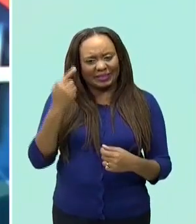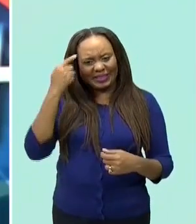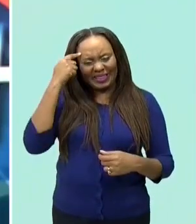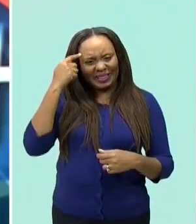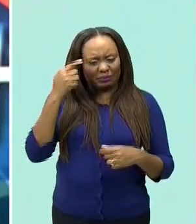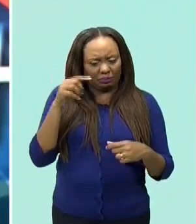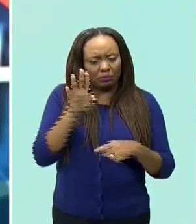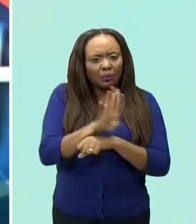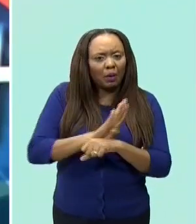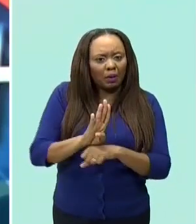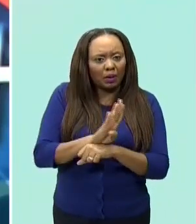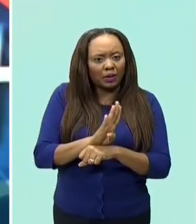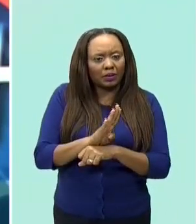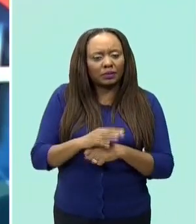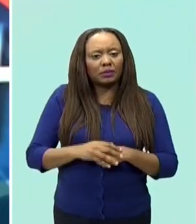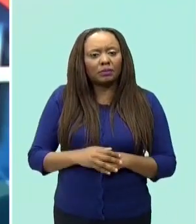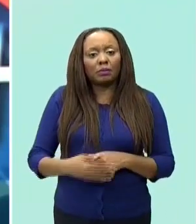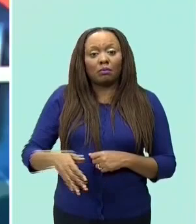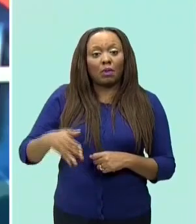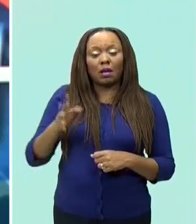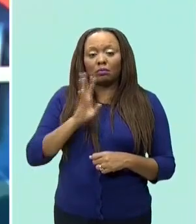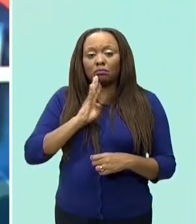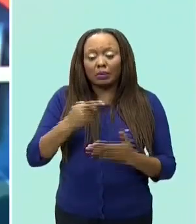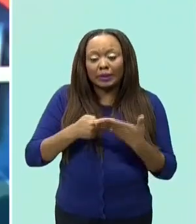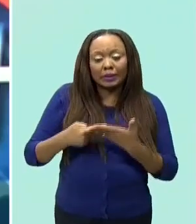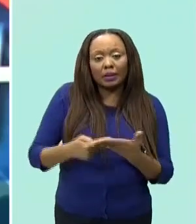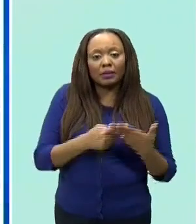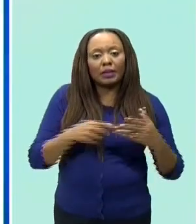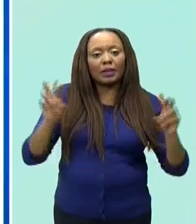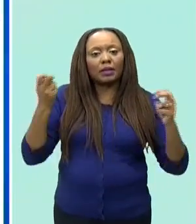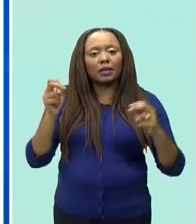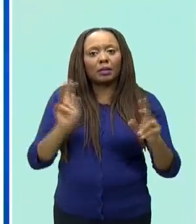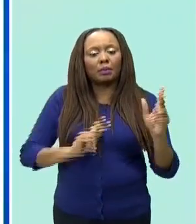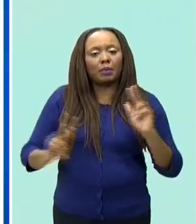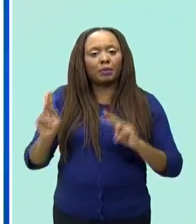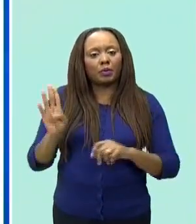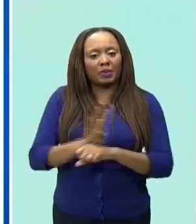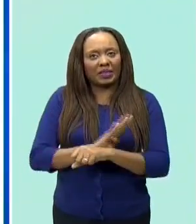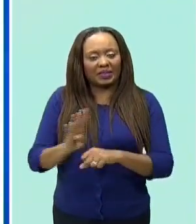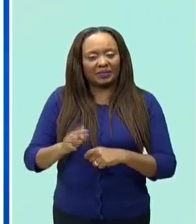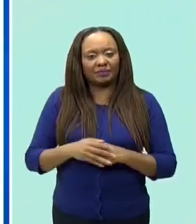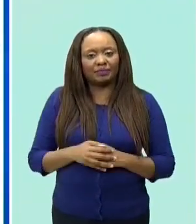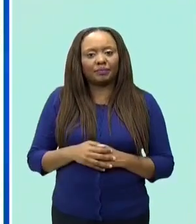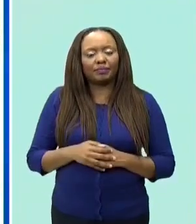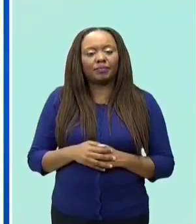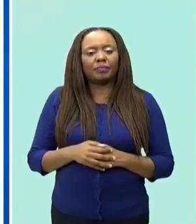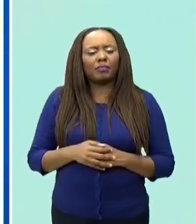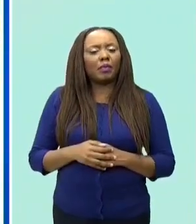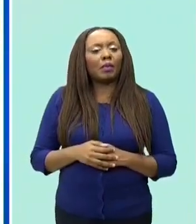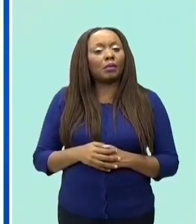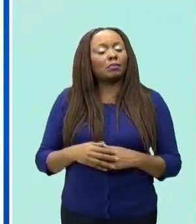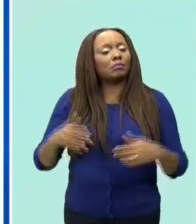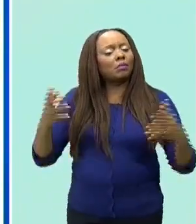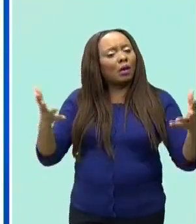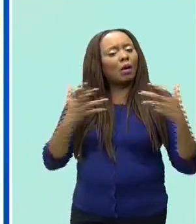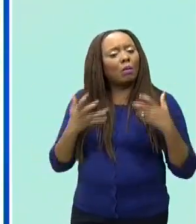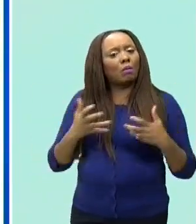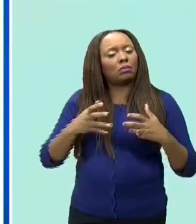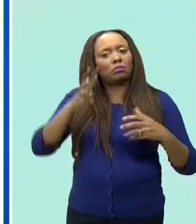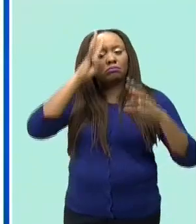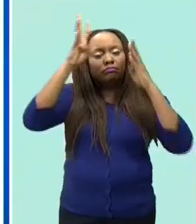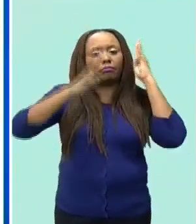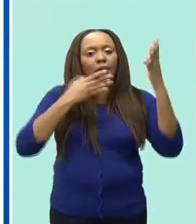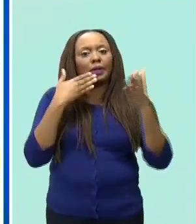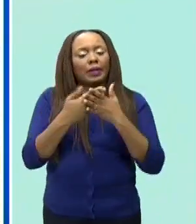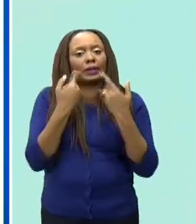current affairs program, The People's Business. A major effort is on to boost entrepreneurship and create successful businesses